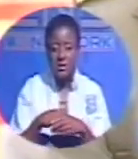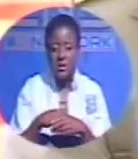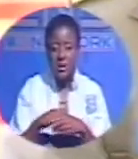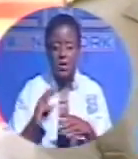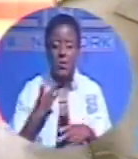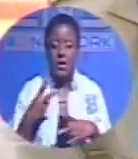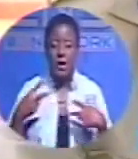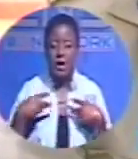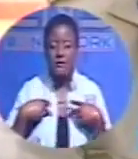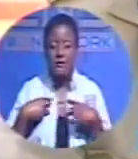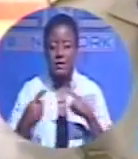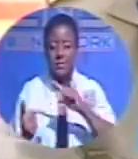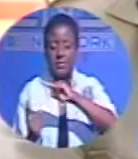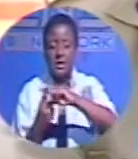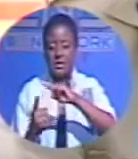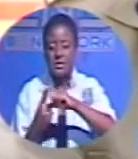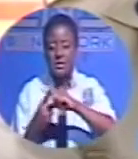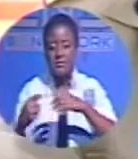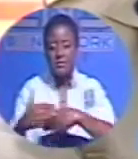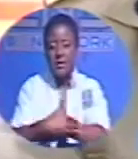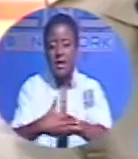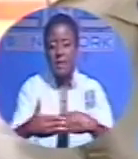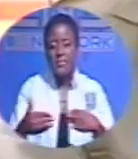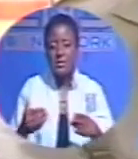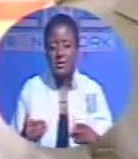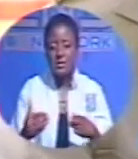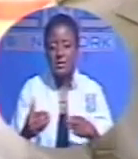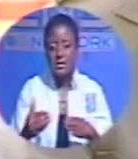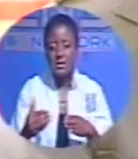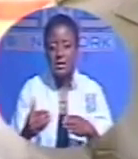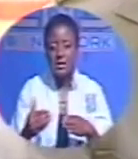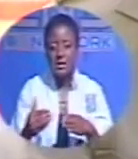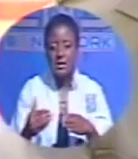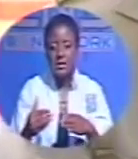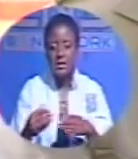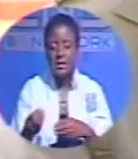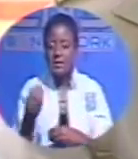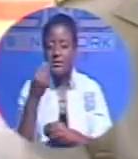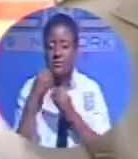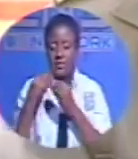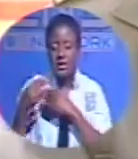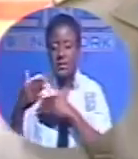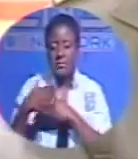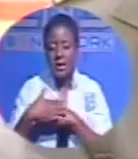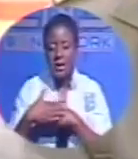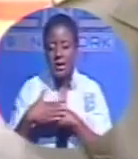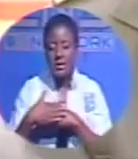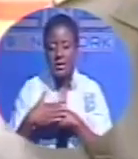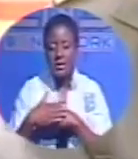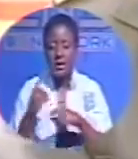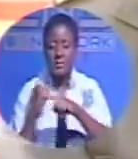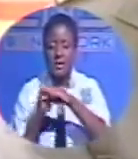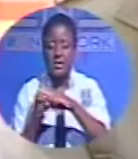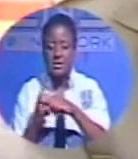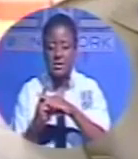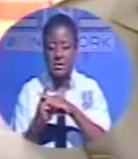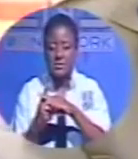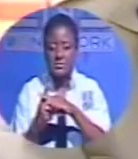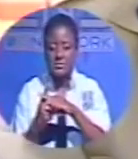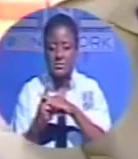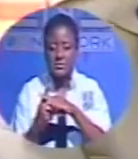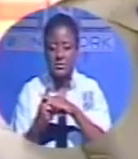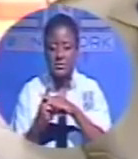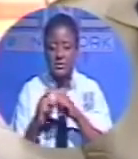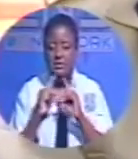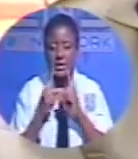positive community feedback, involvement. We are finding those pillars in the community, those leaders in the communities. They begin to rekindle their spirit that